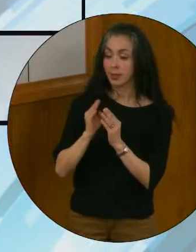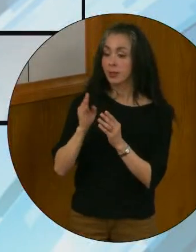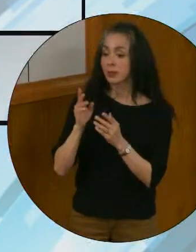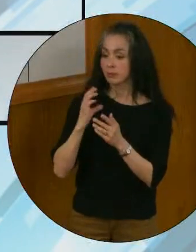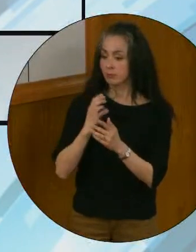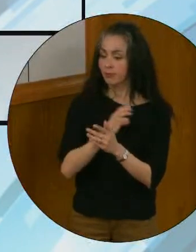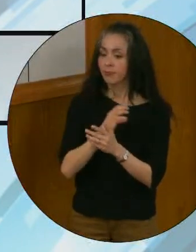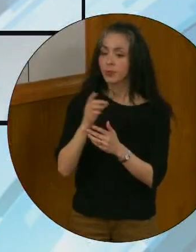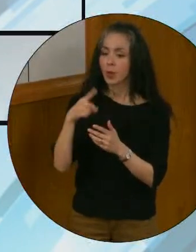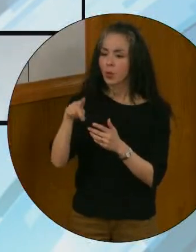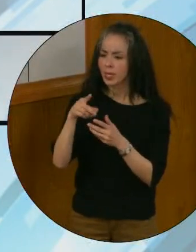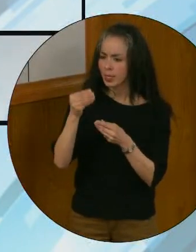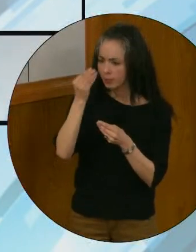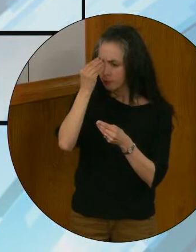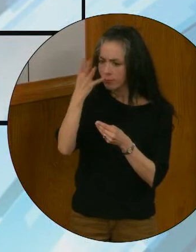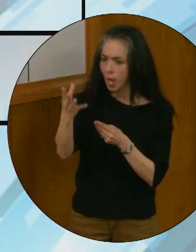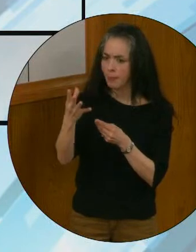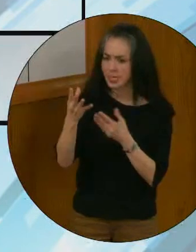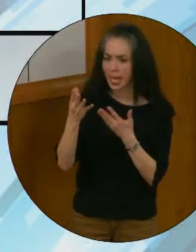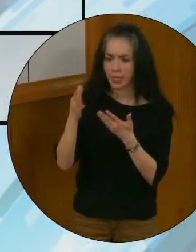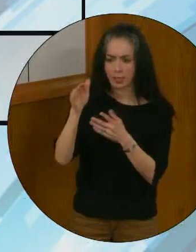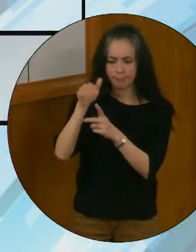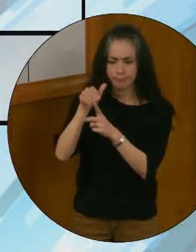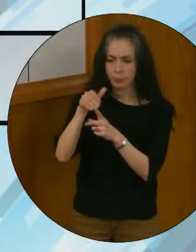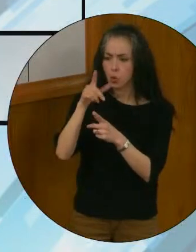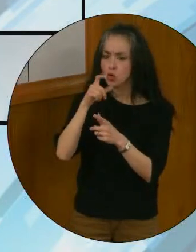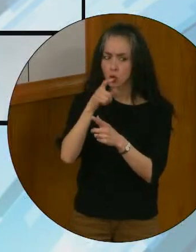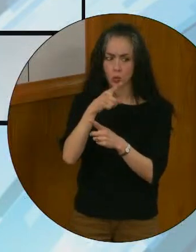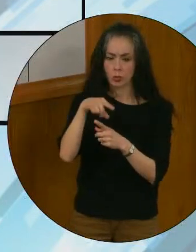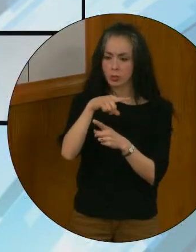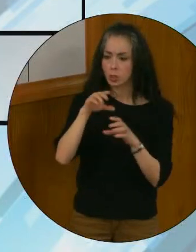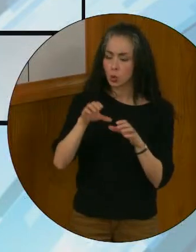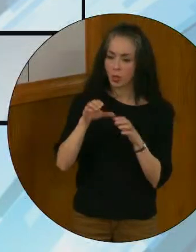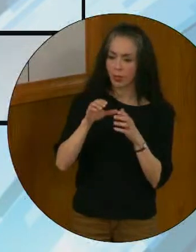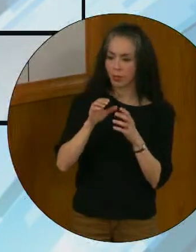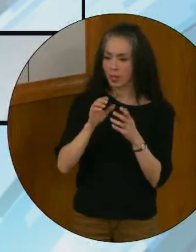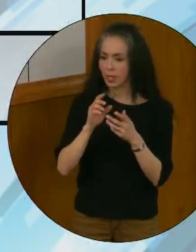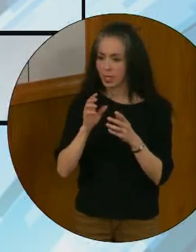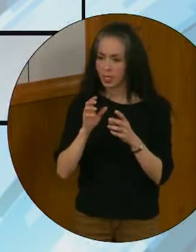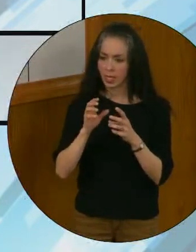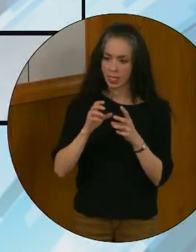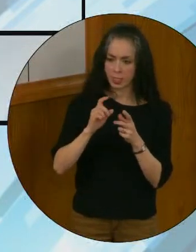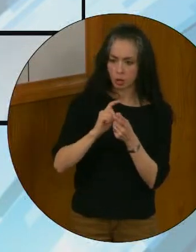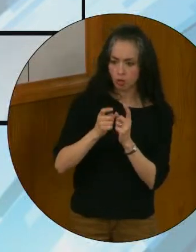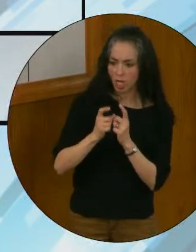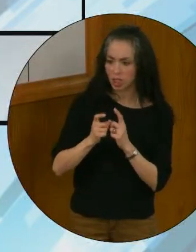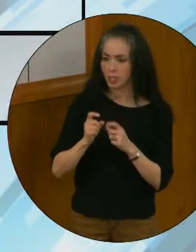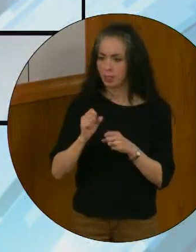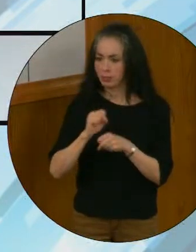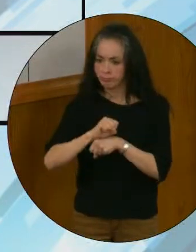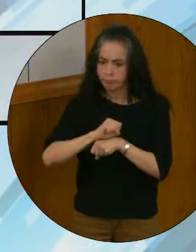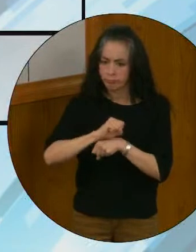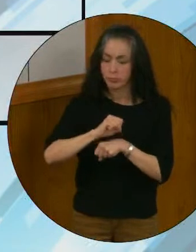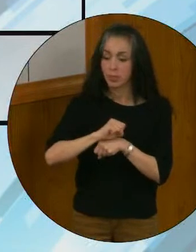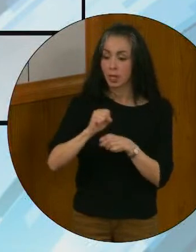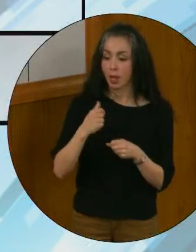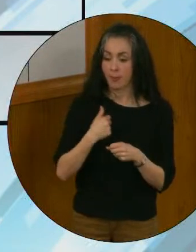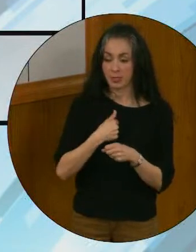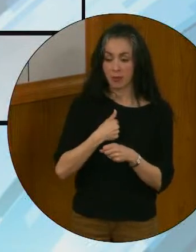They're able to review who's actually doing the construction. I know when I was on the Bond Oversight Committee,